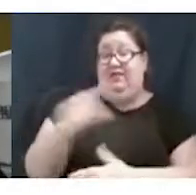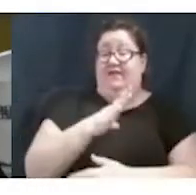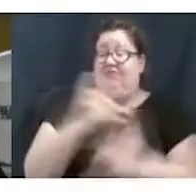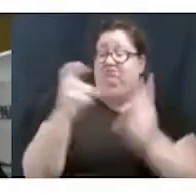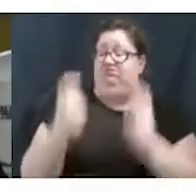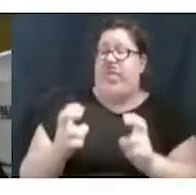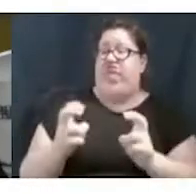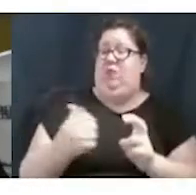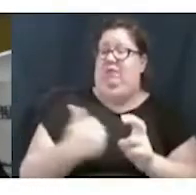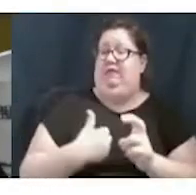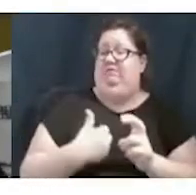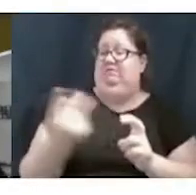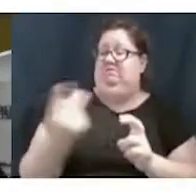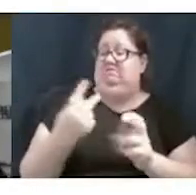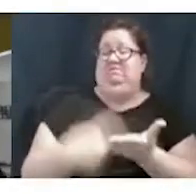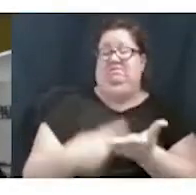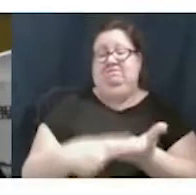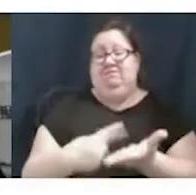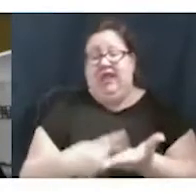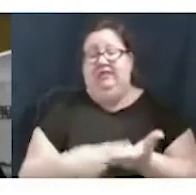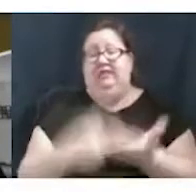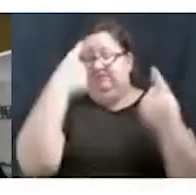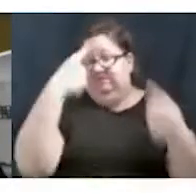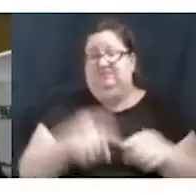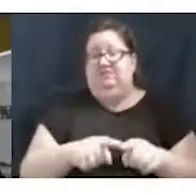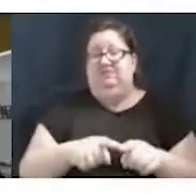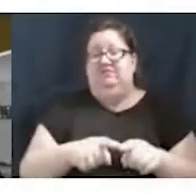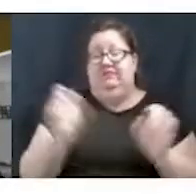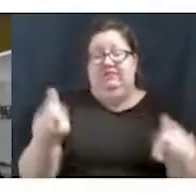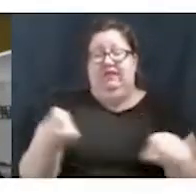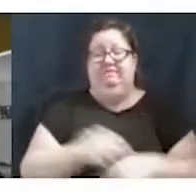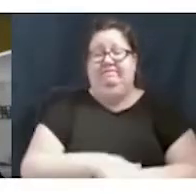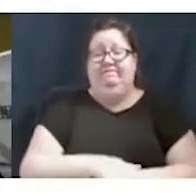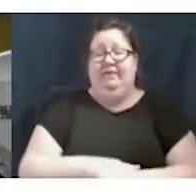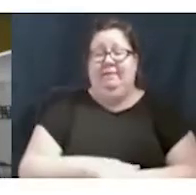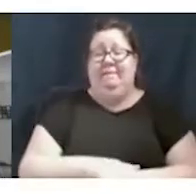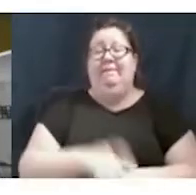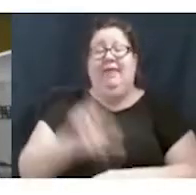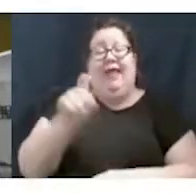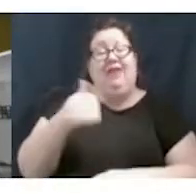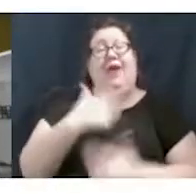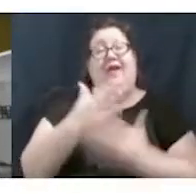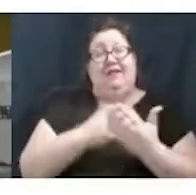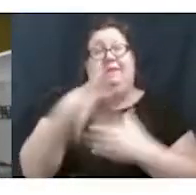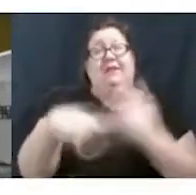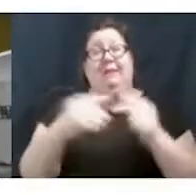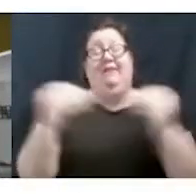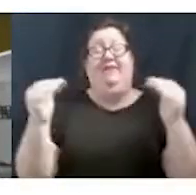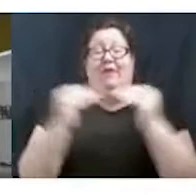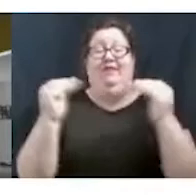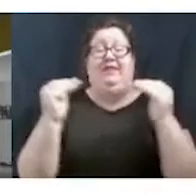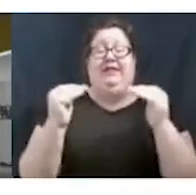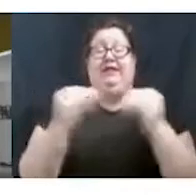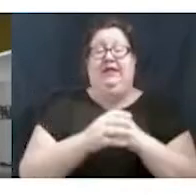me and we can talk about it and we can agree on it. Right? It has to have some sort of equivalency.